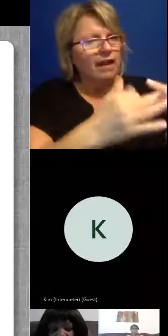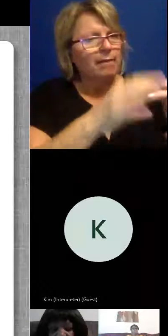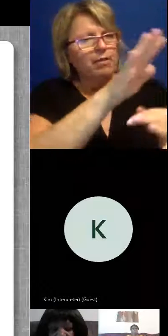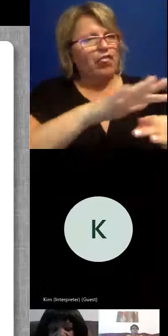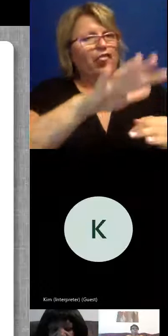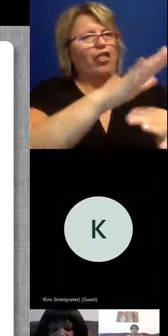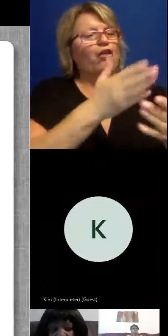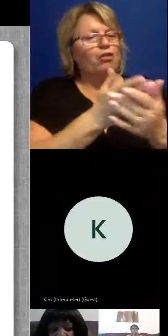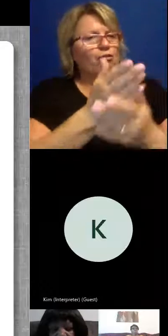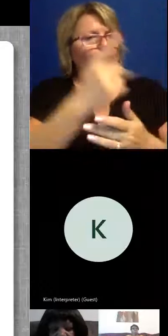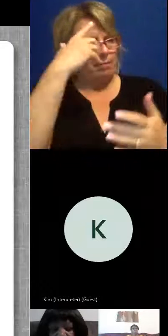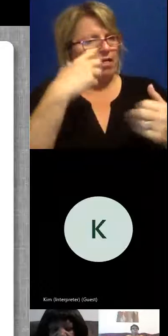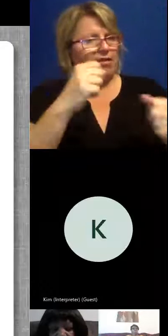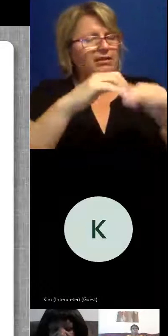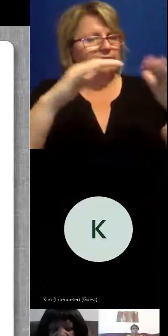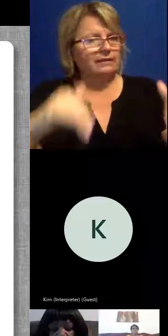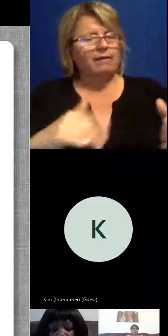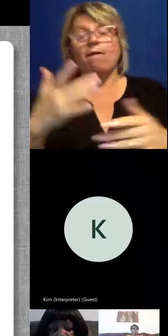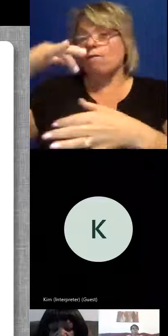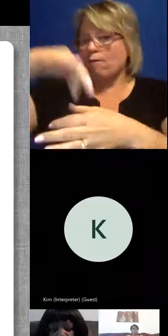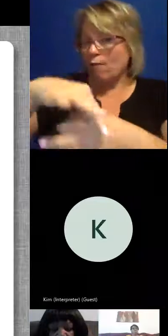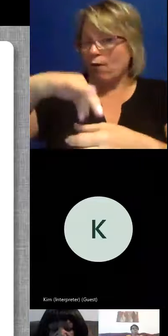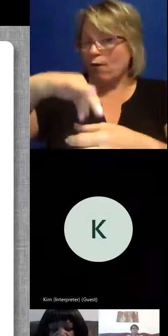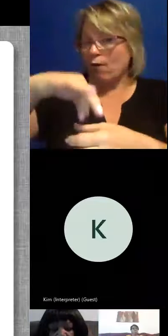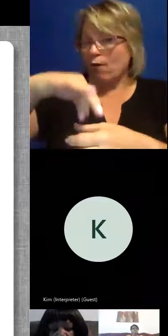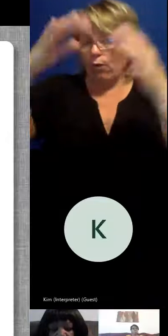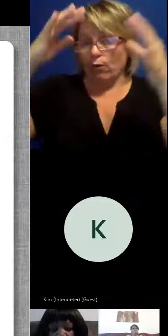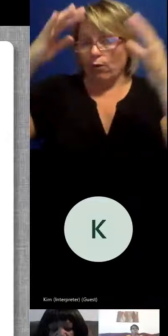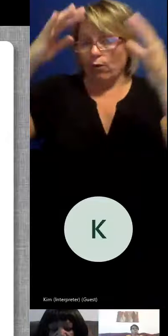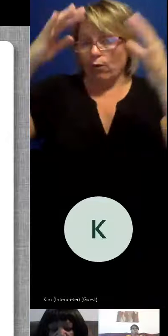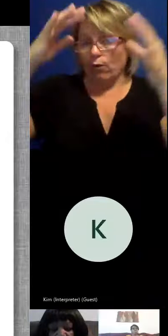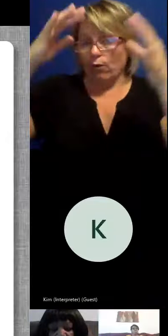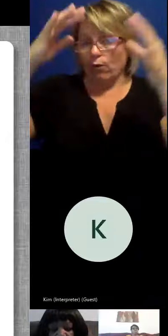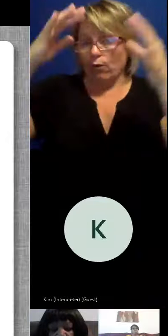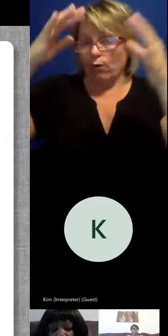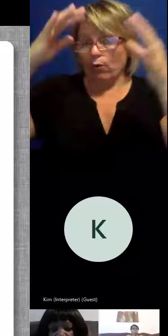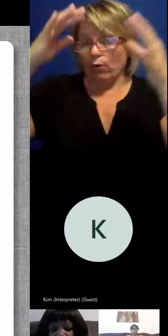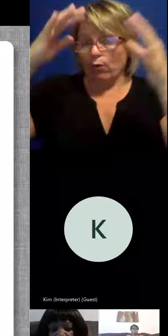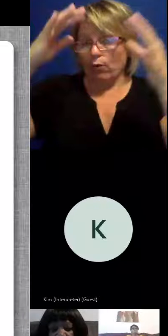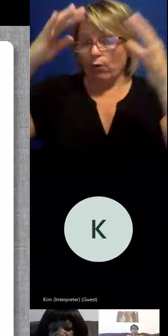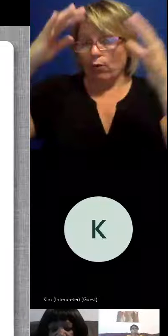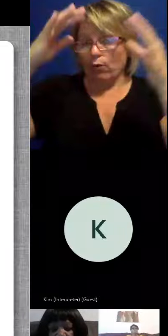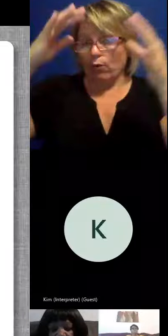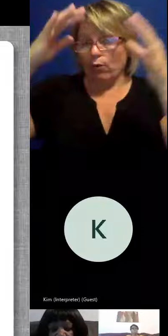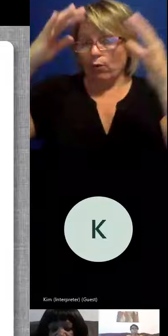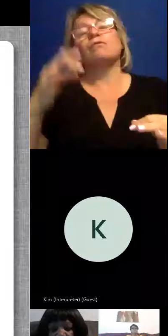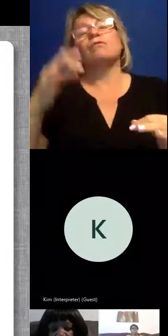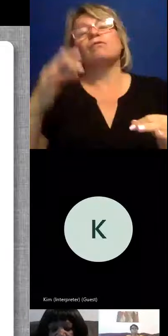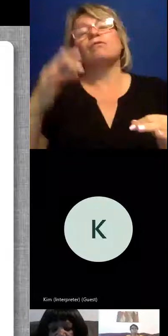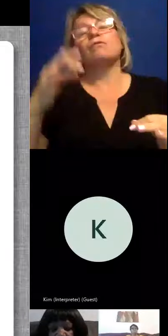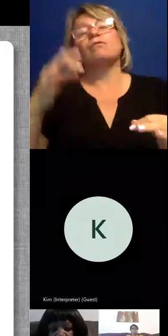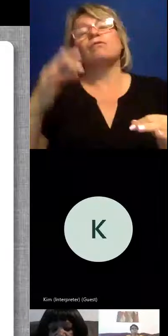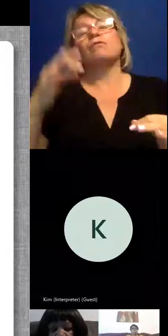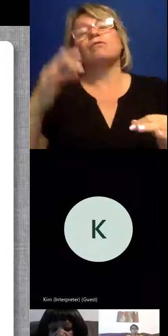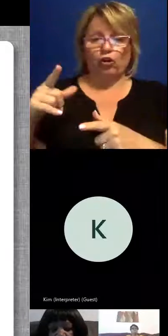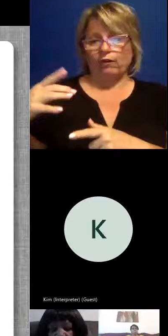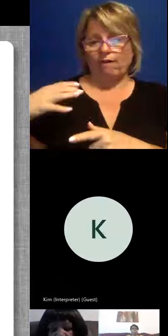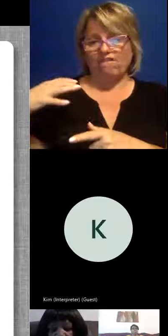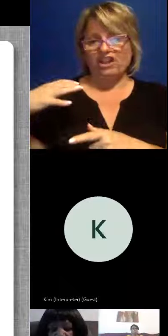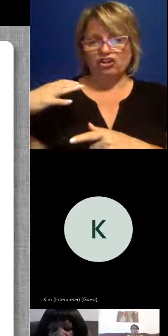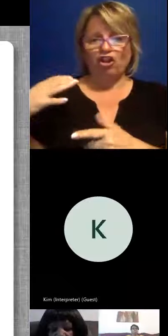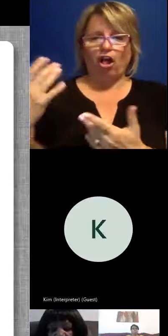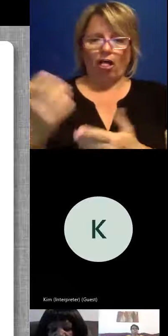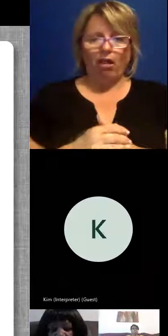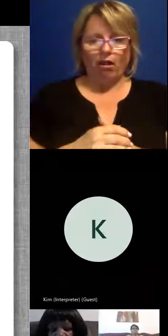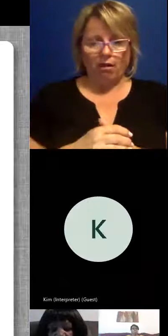system. Voting also determines local officials such as judges,